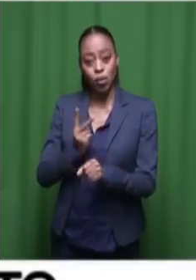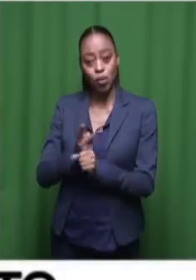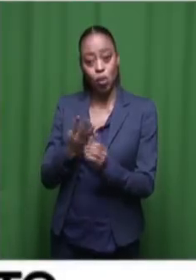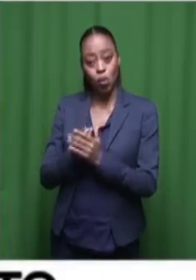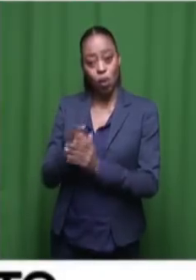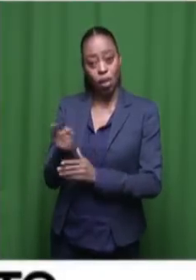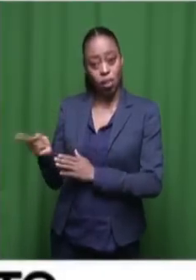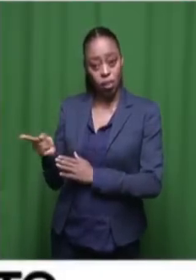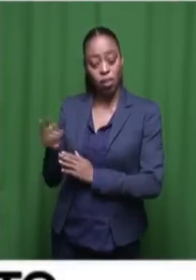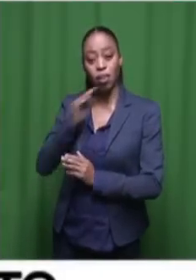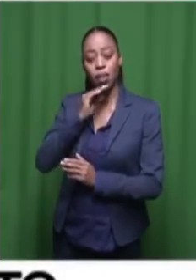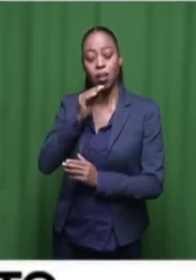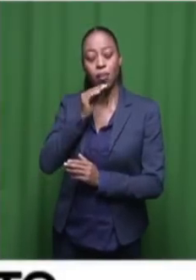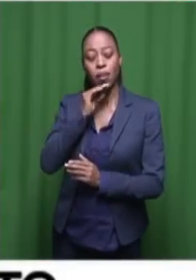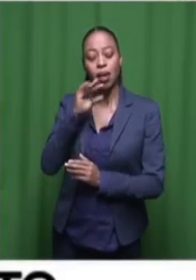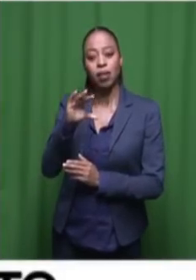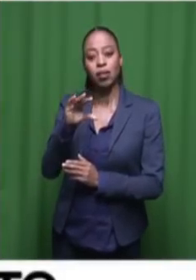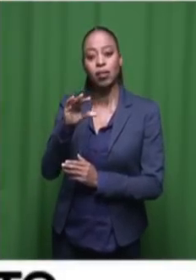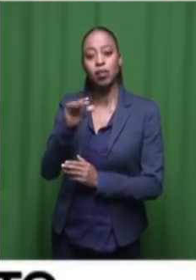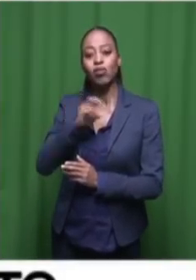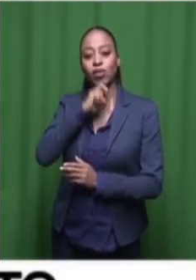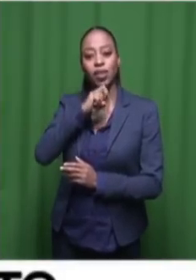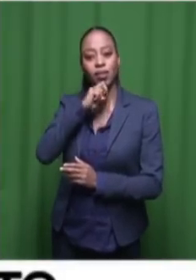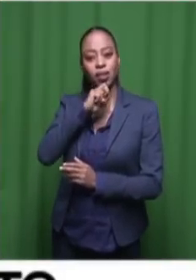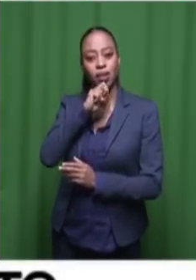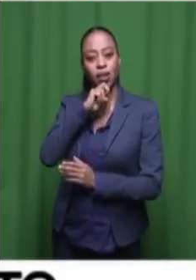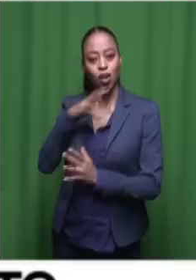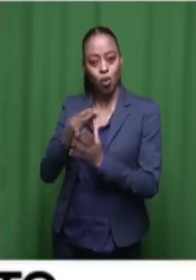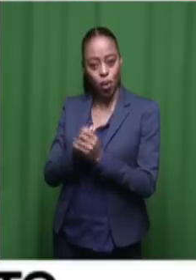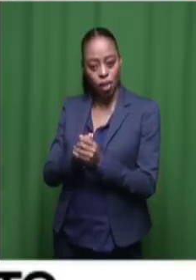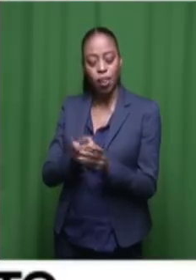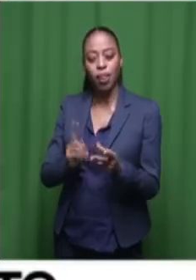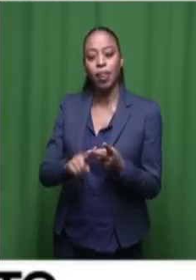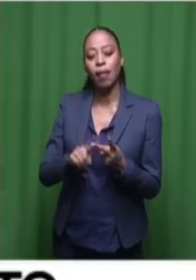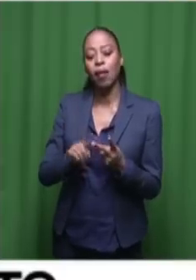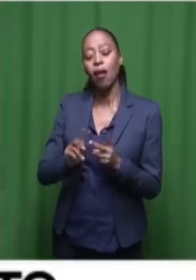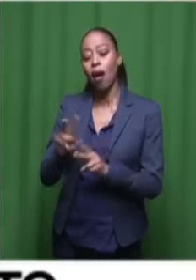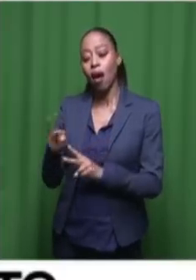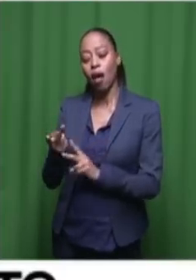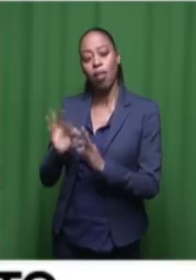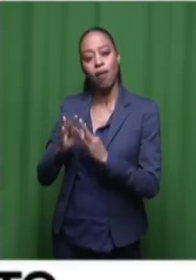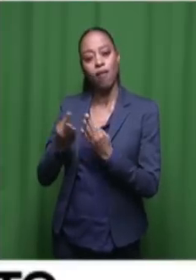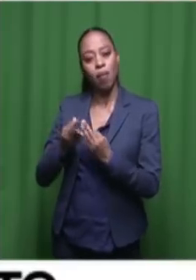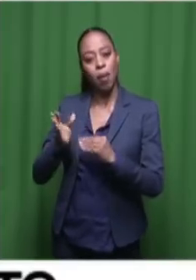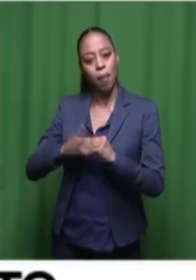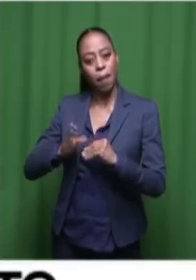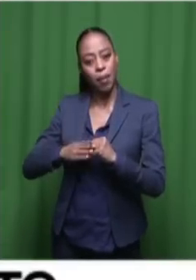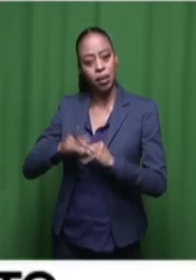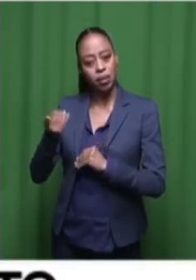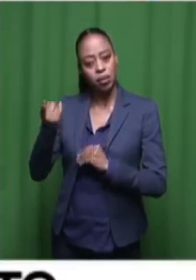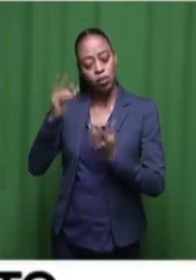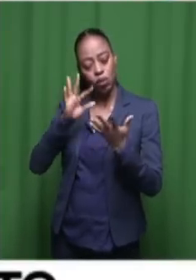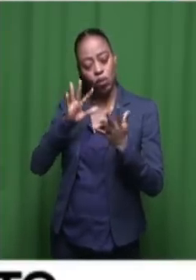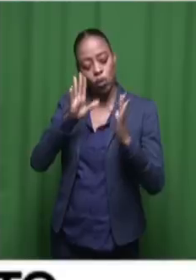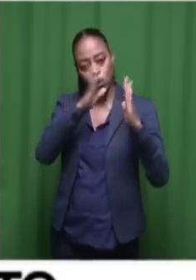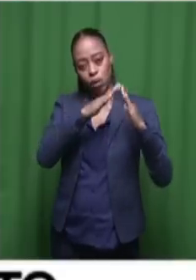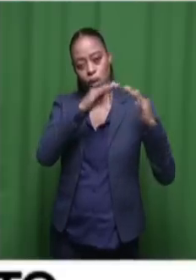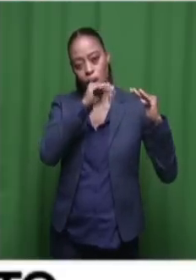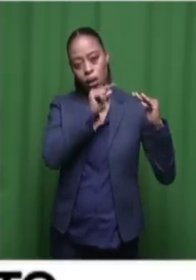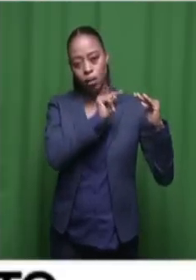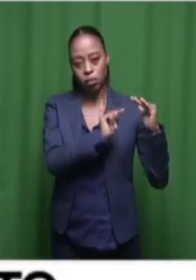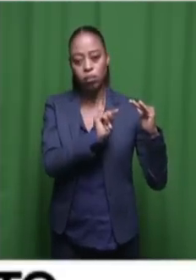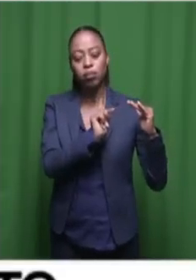be King Charles III and the other royal male members, that